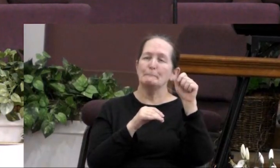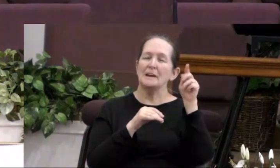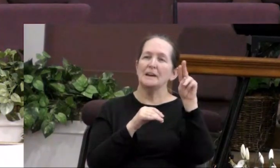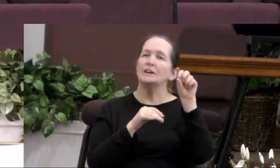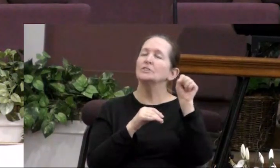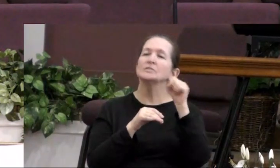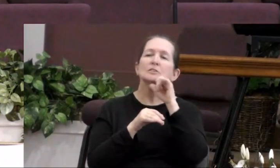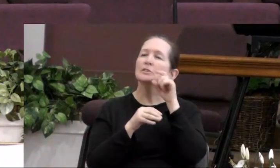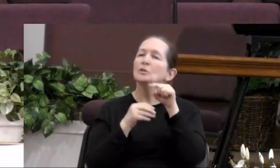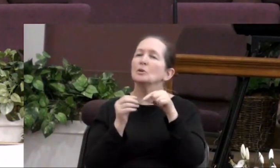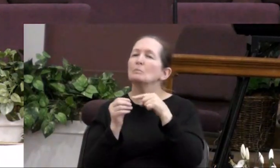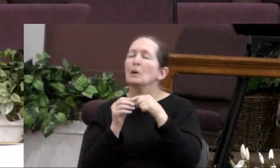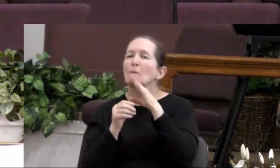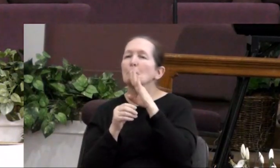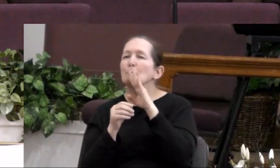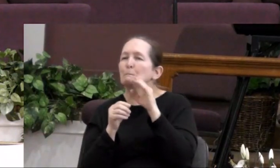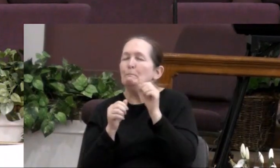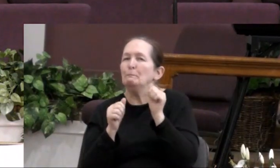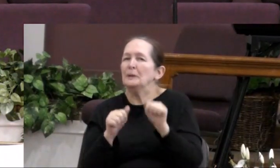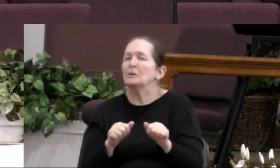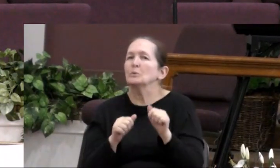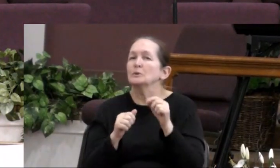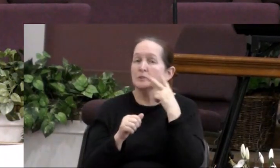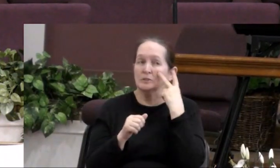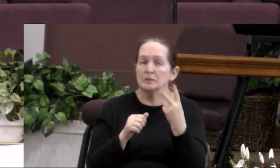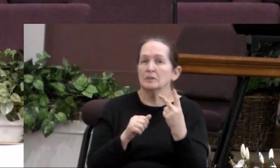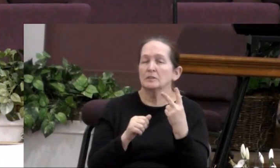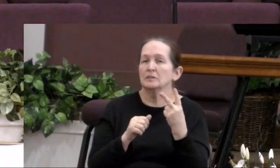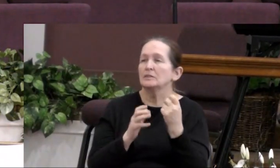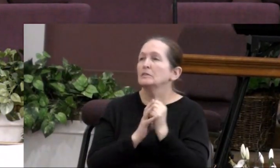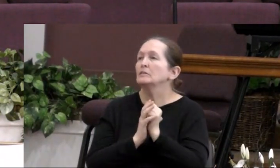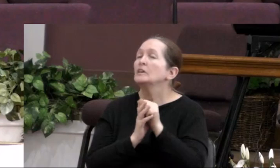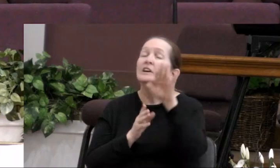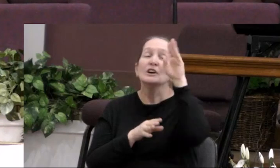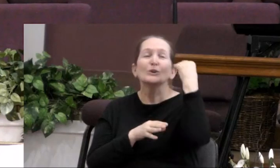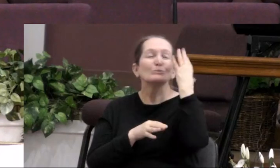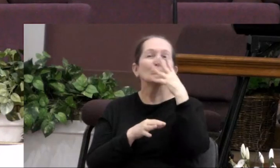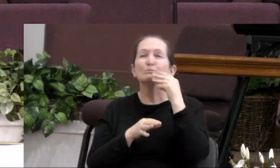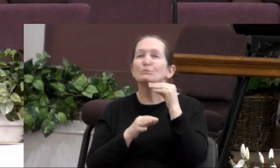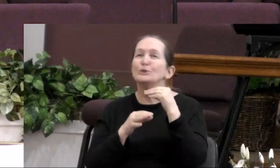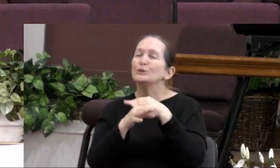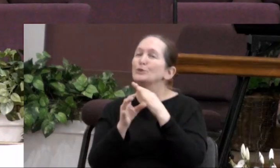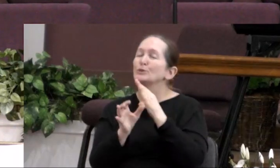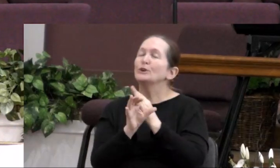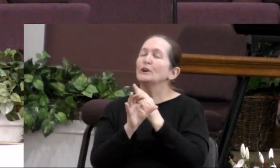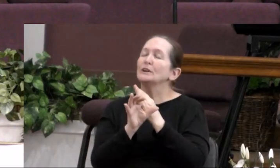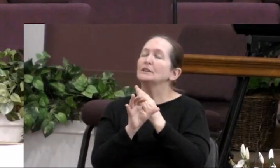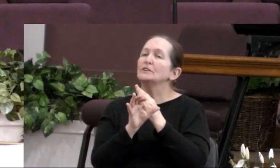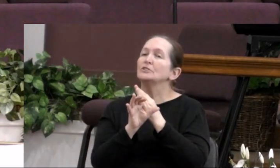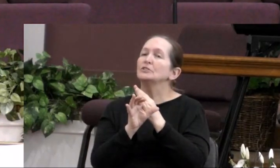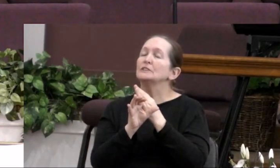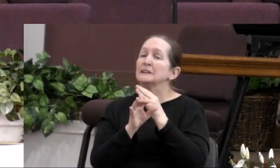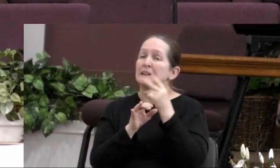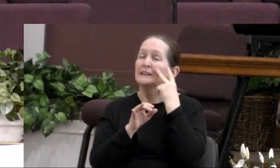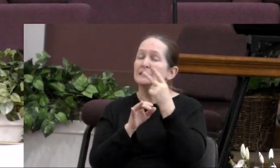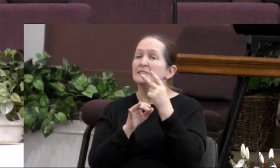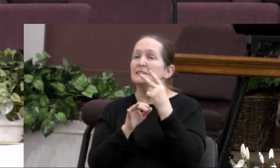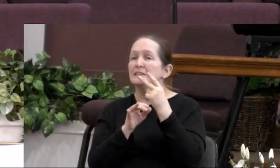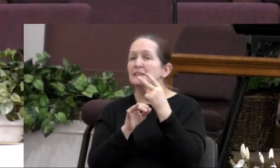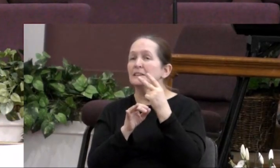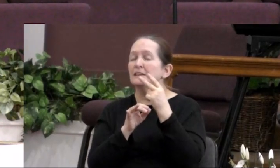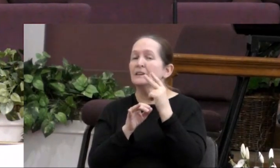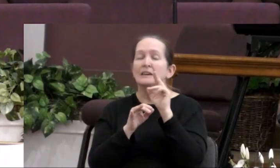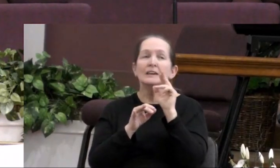wasn't all about being able to see God's beautiful creation all around him, to see his family.